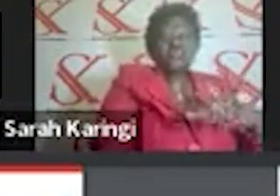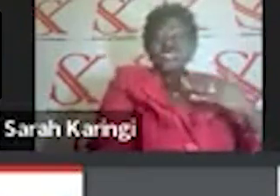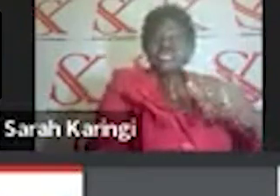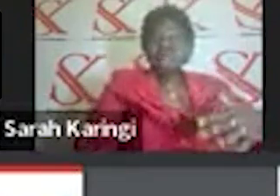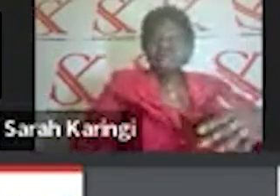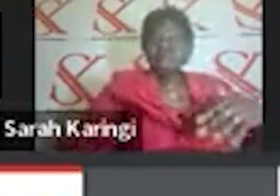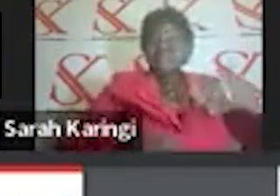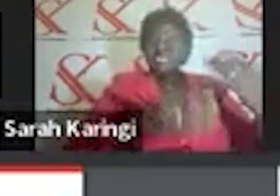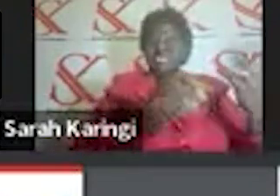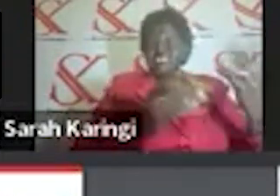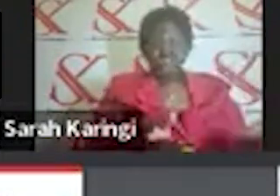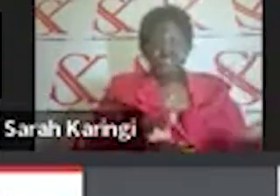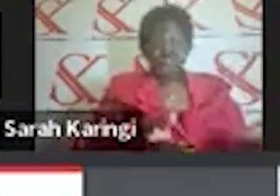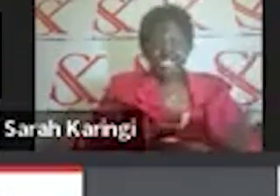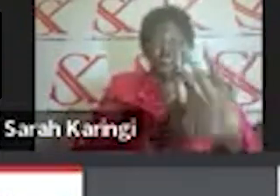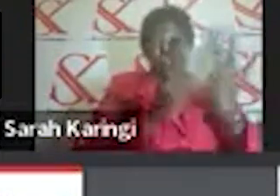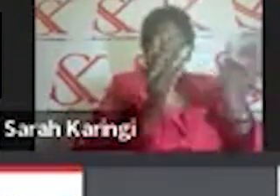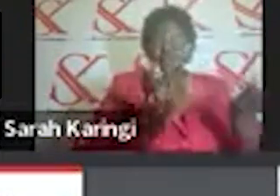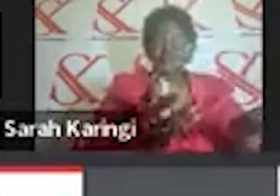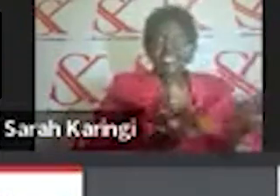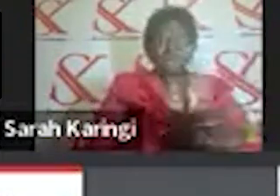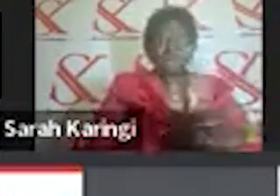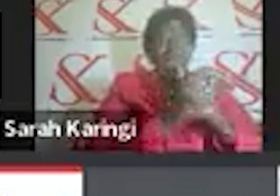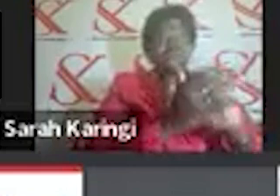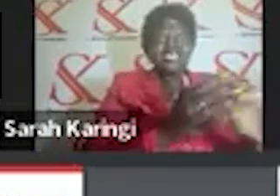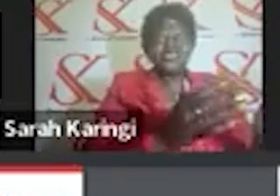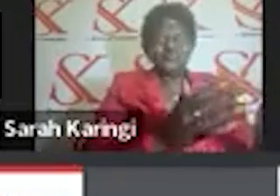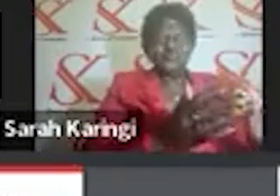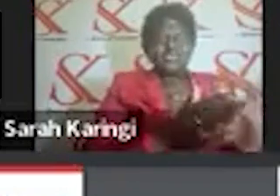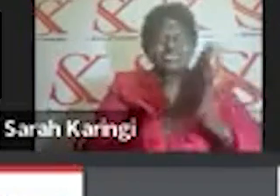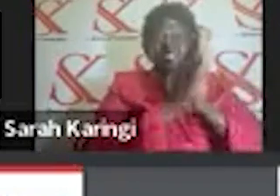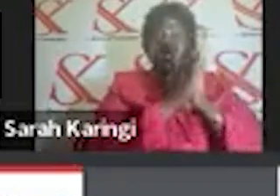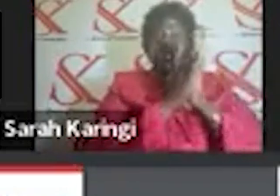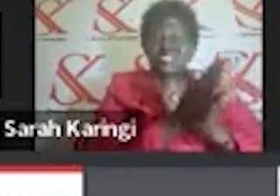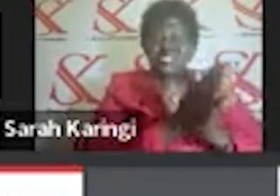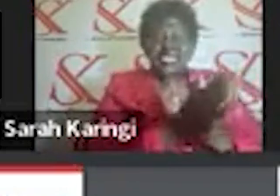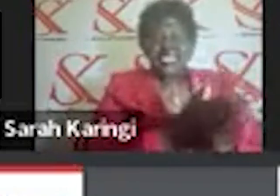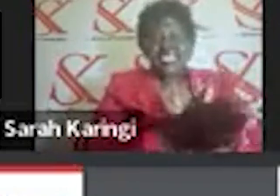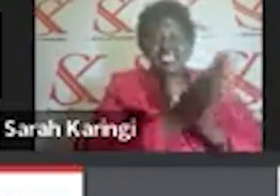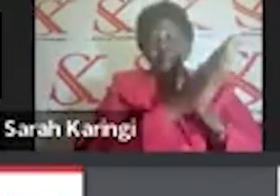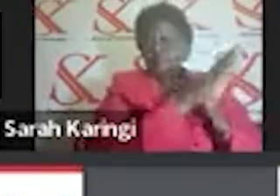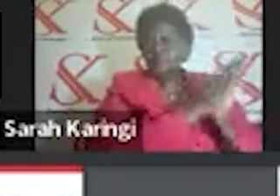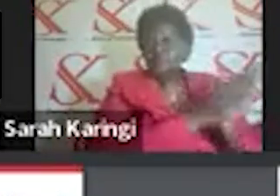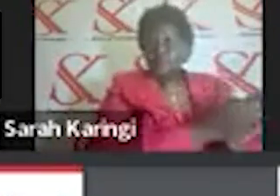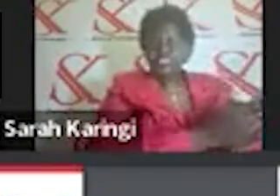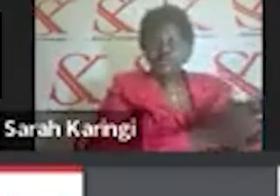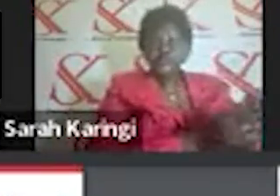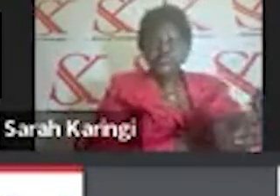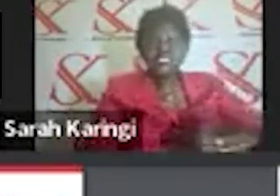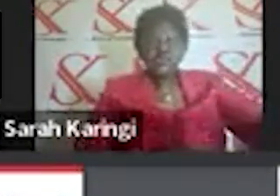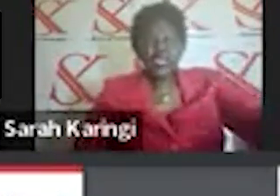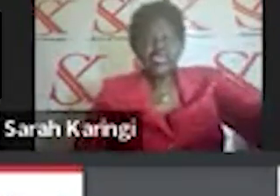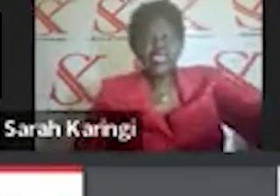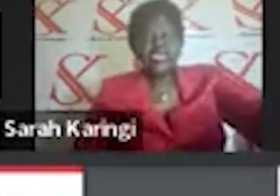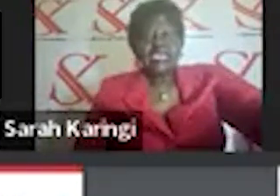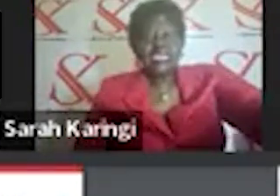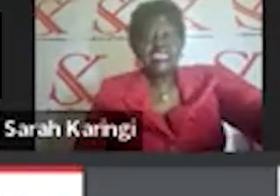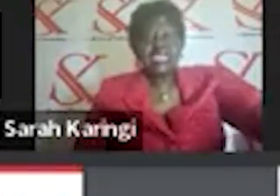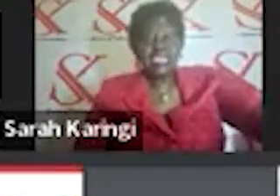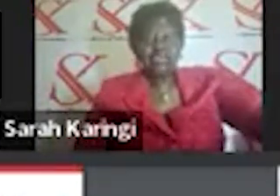me? But you see, if you have never related with you, I don't know you, I don't even trust you, then it means I cannot be able to connect you. So that is